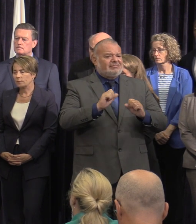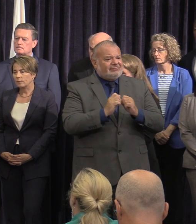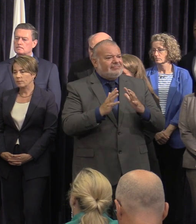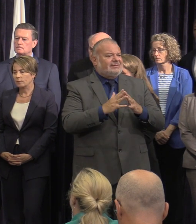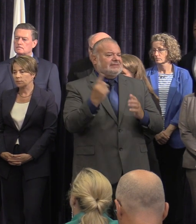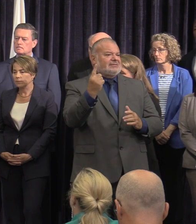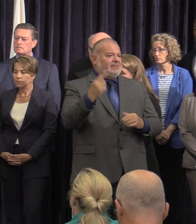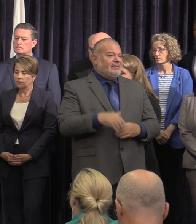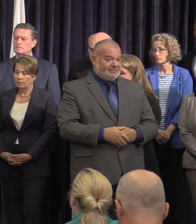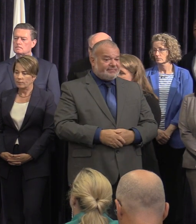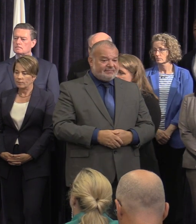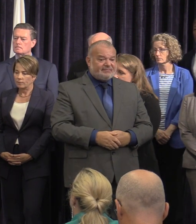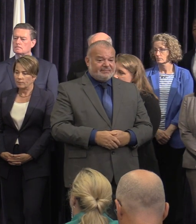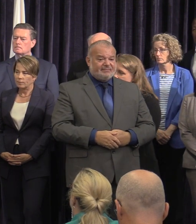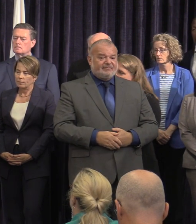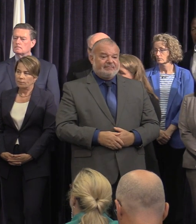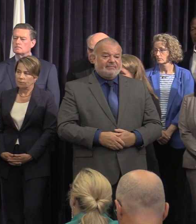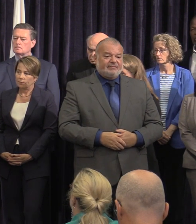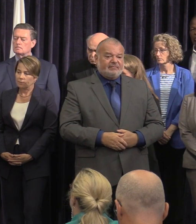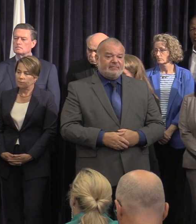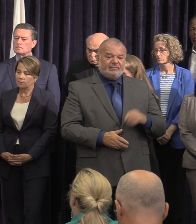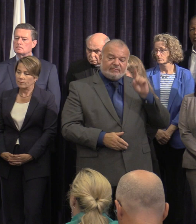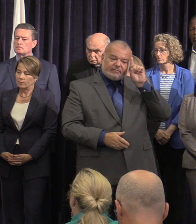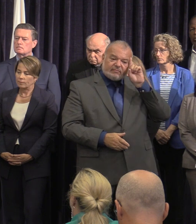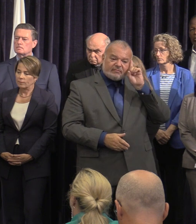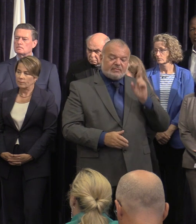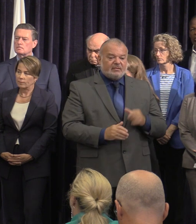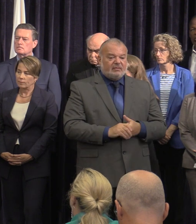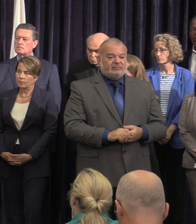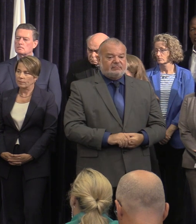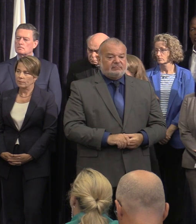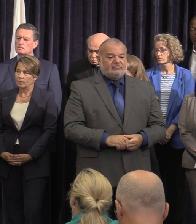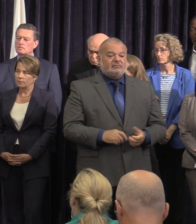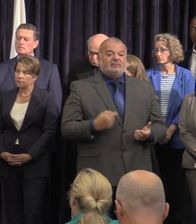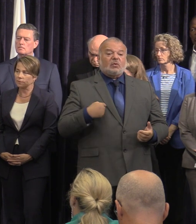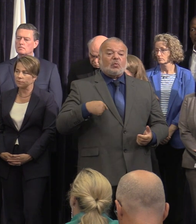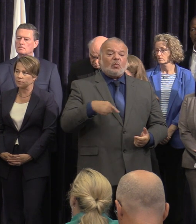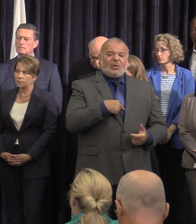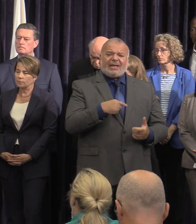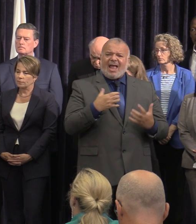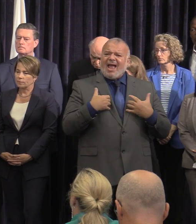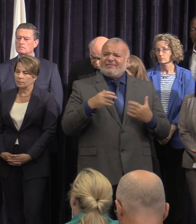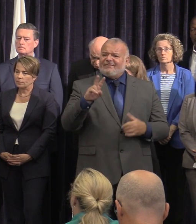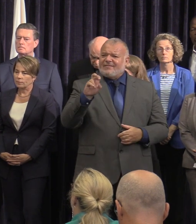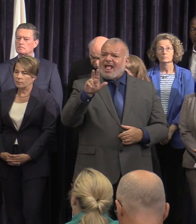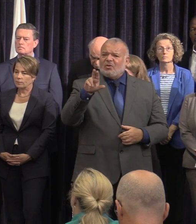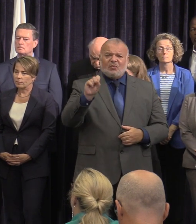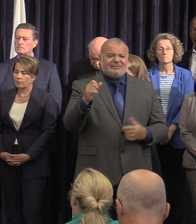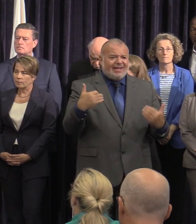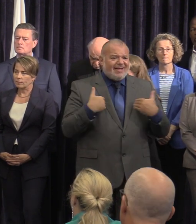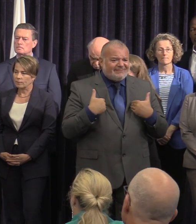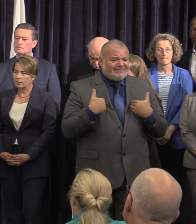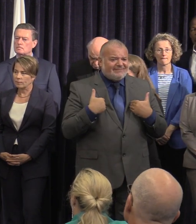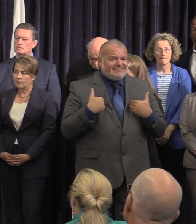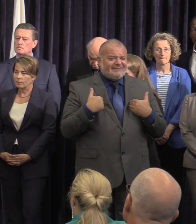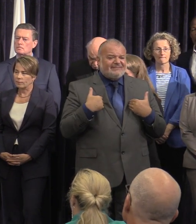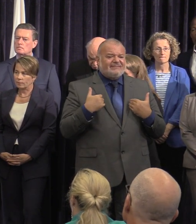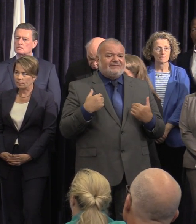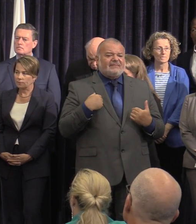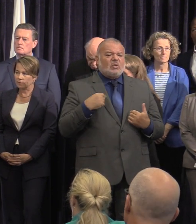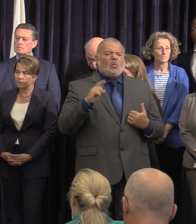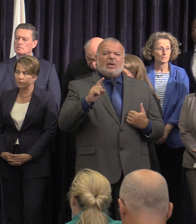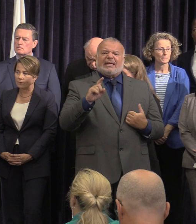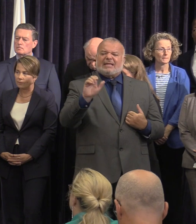It's time that we have our Commonwealth's values, our shared values. Now more than ever, we need shared and collective action to achieve